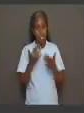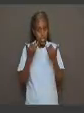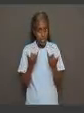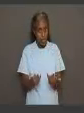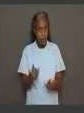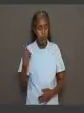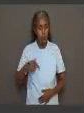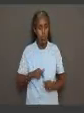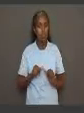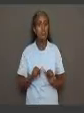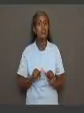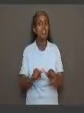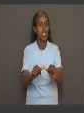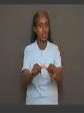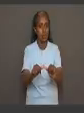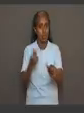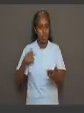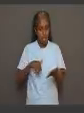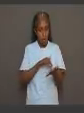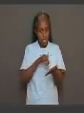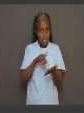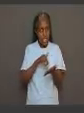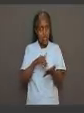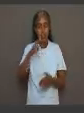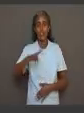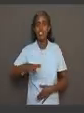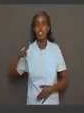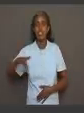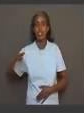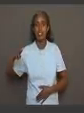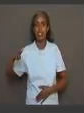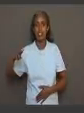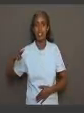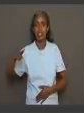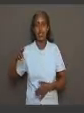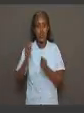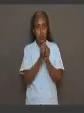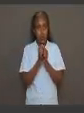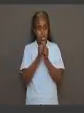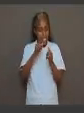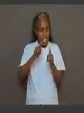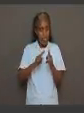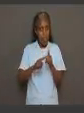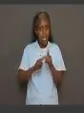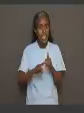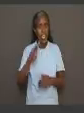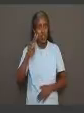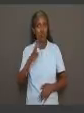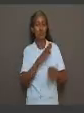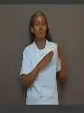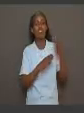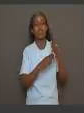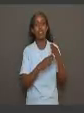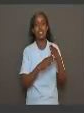Now we are continuing our study of statistics with the final two steps: